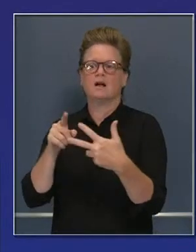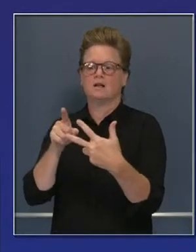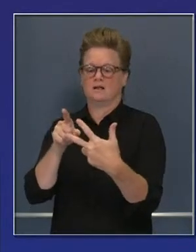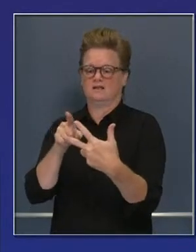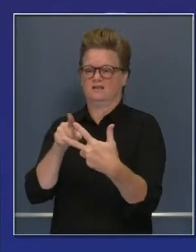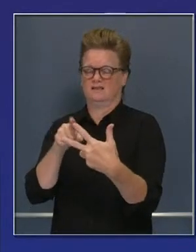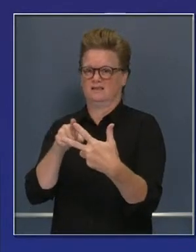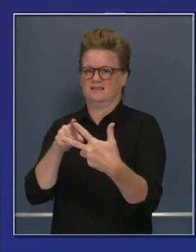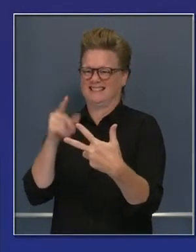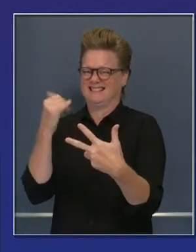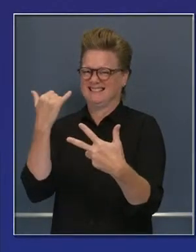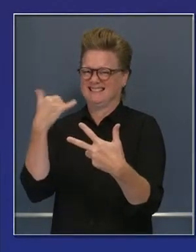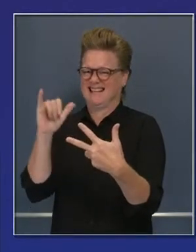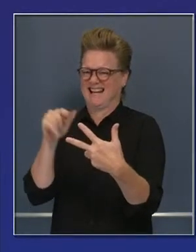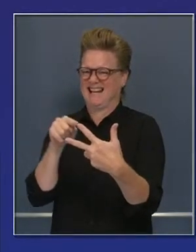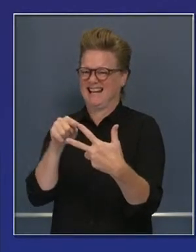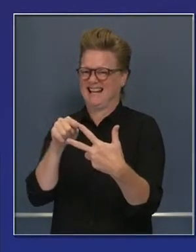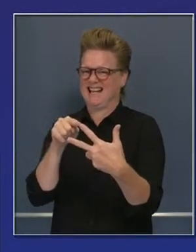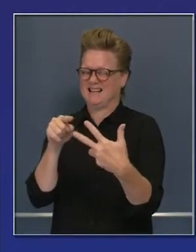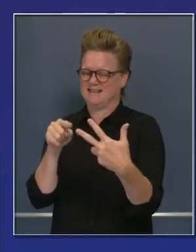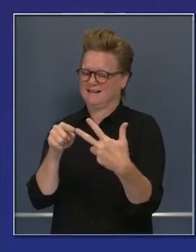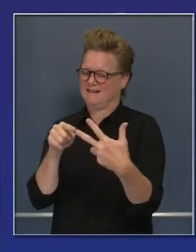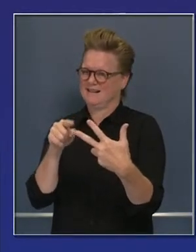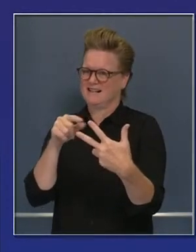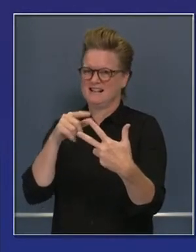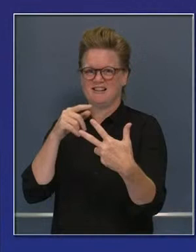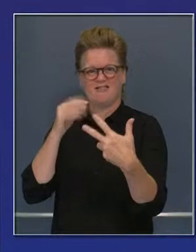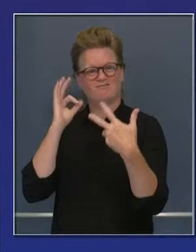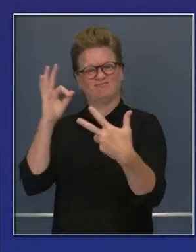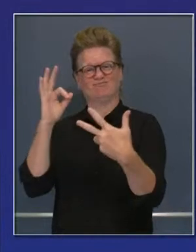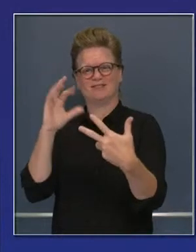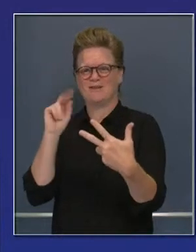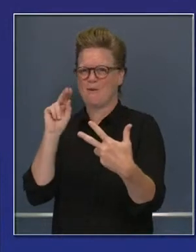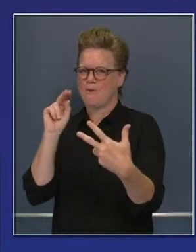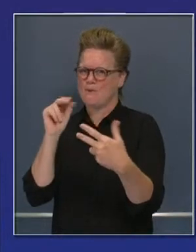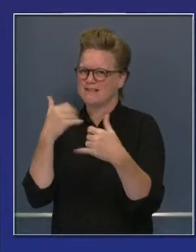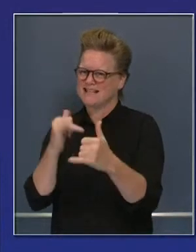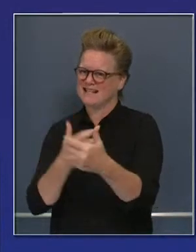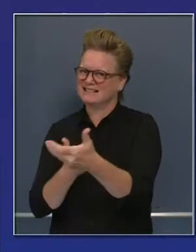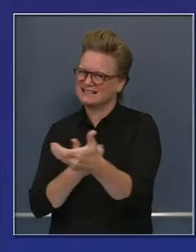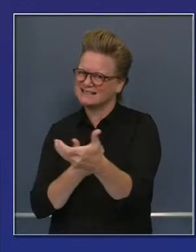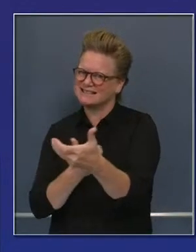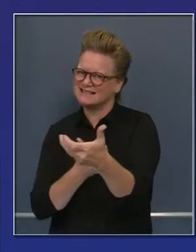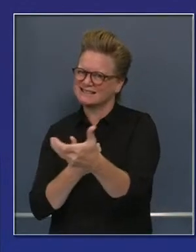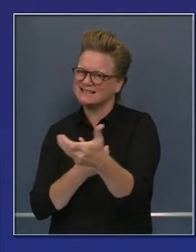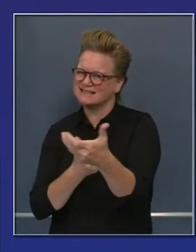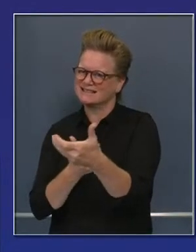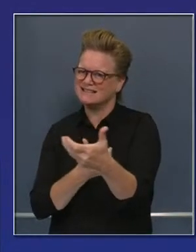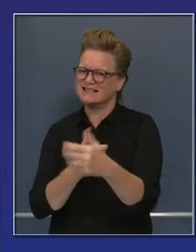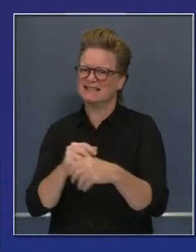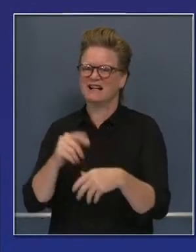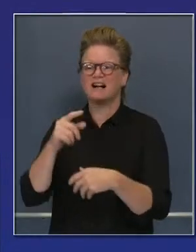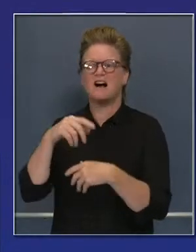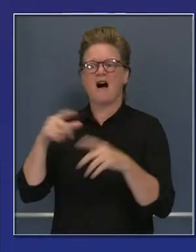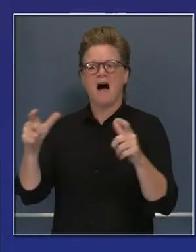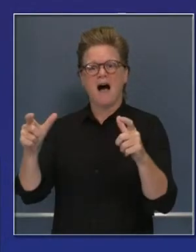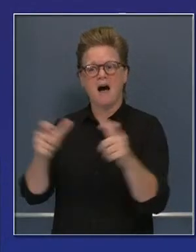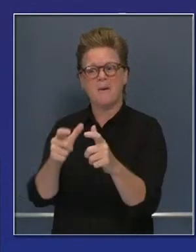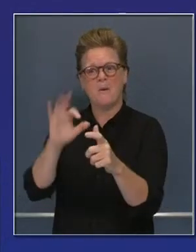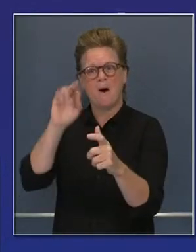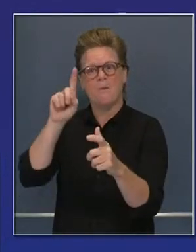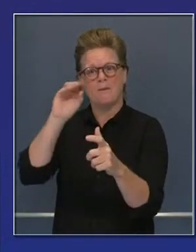still having issues around containment. And while you see extraordinarily high containment numbers, 91% on the